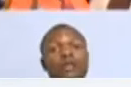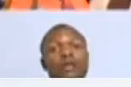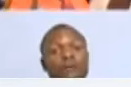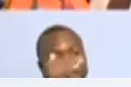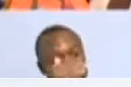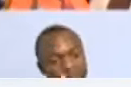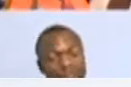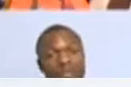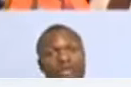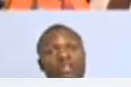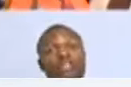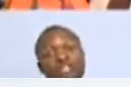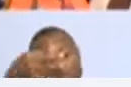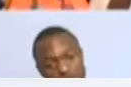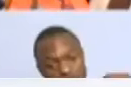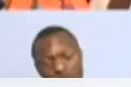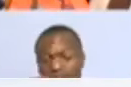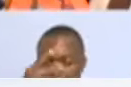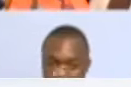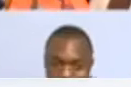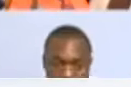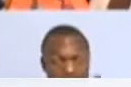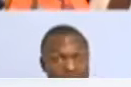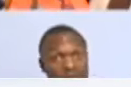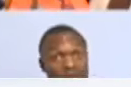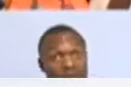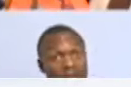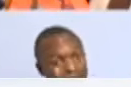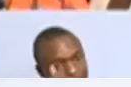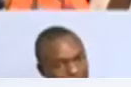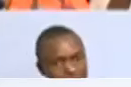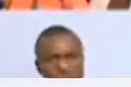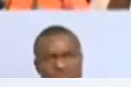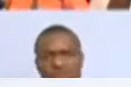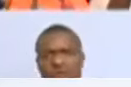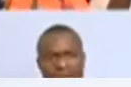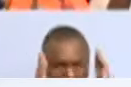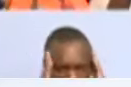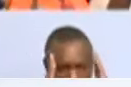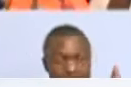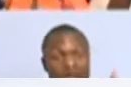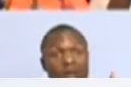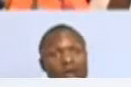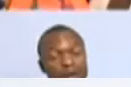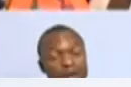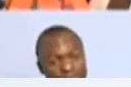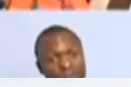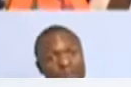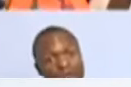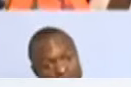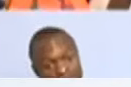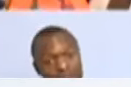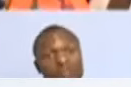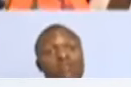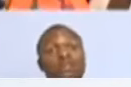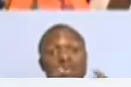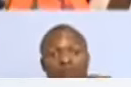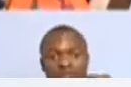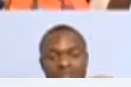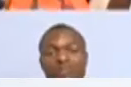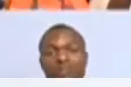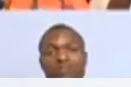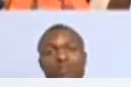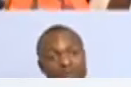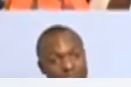judicial processes. I know some people didn't pay attention when we were making these changes, but this is the result of these changes. The test of